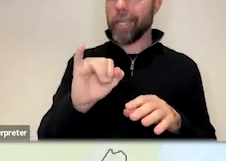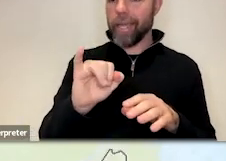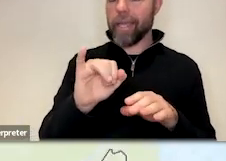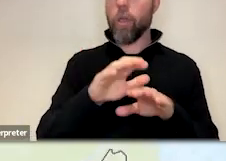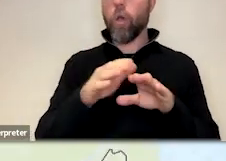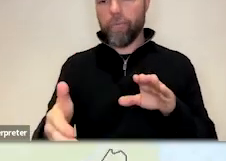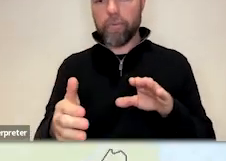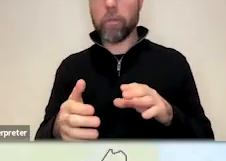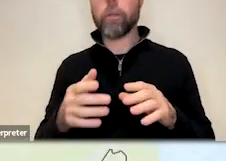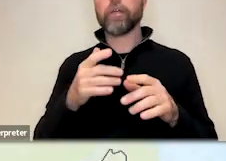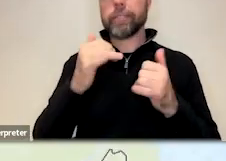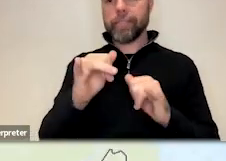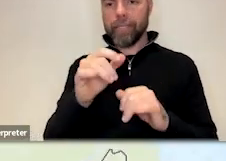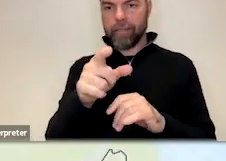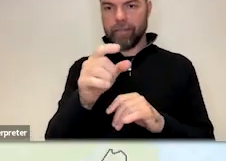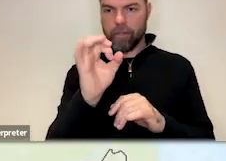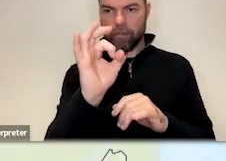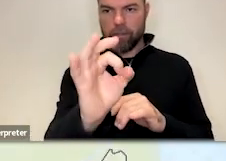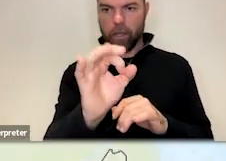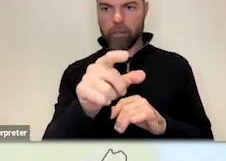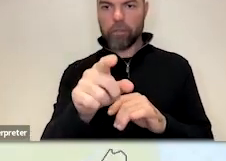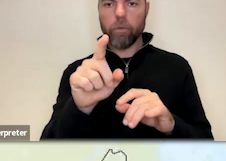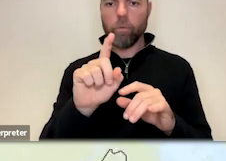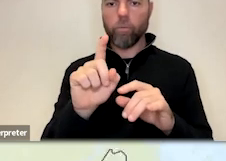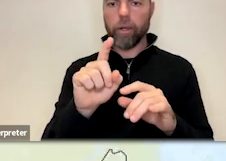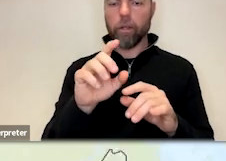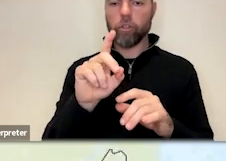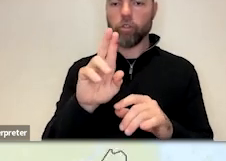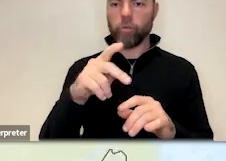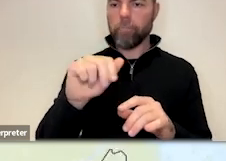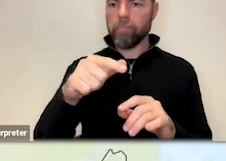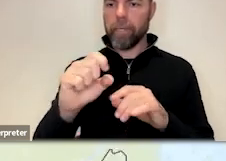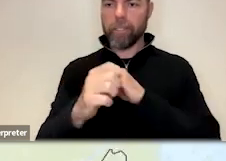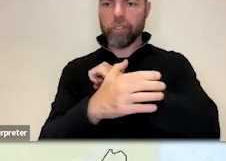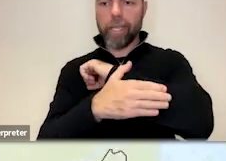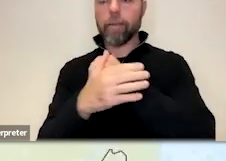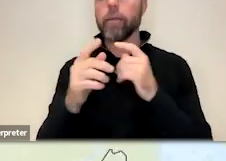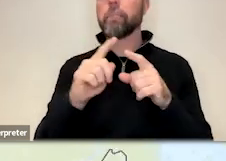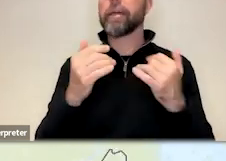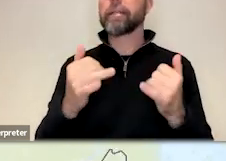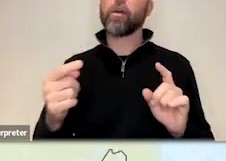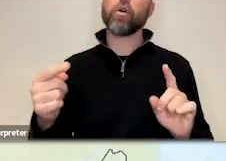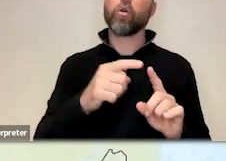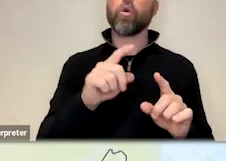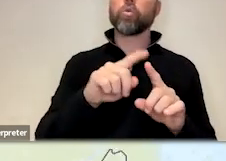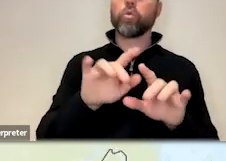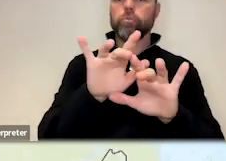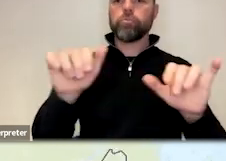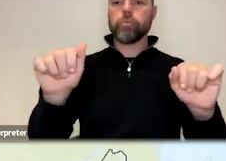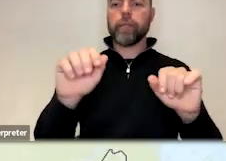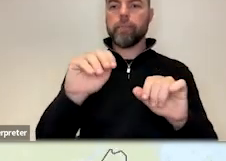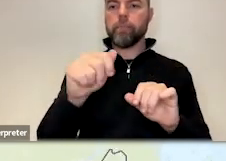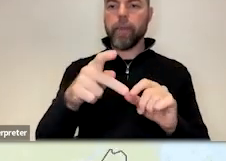still have my little dot on DuPage County because that's where I was looking before. But let's get back to our blank slate map and start looking